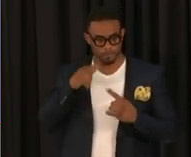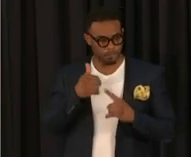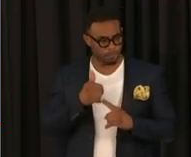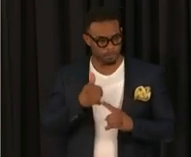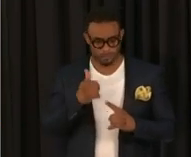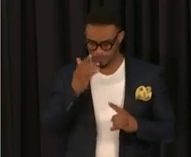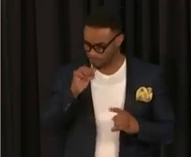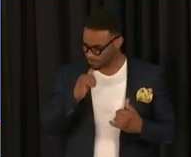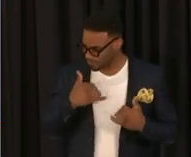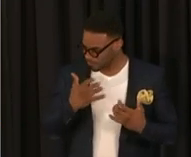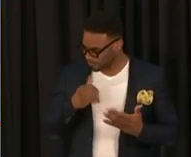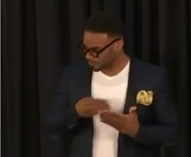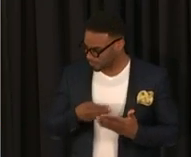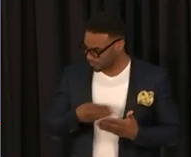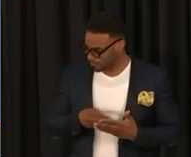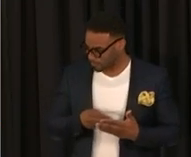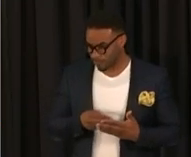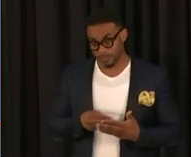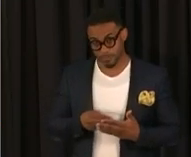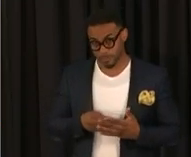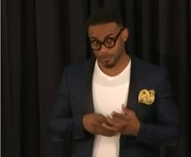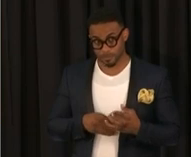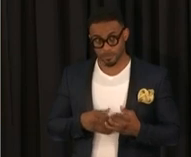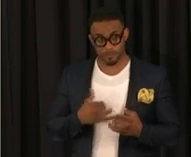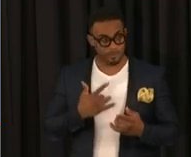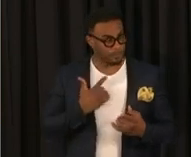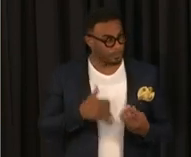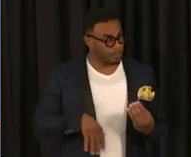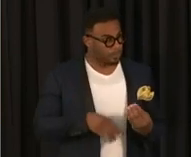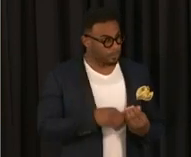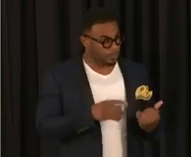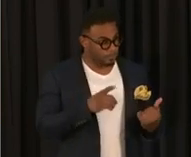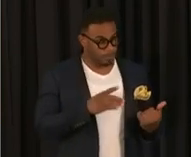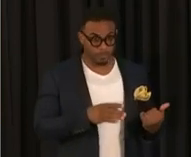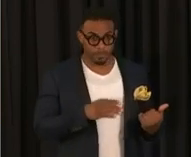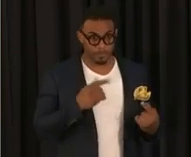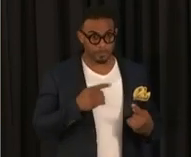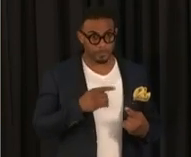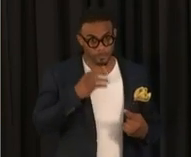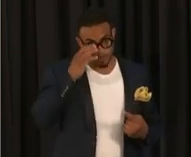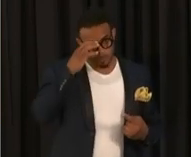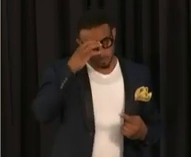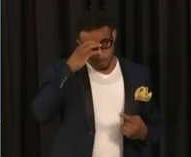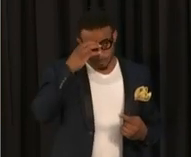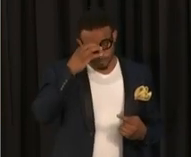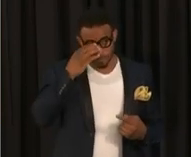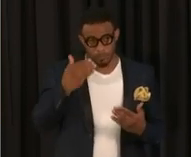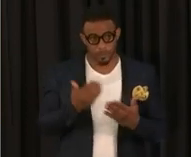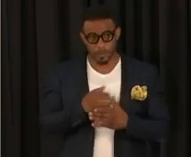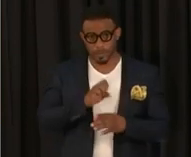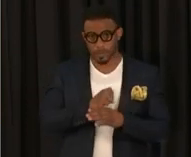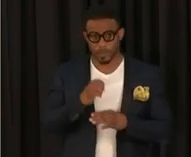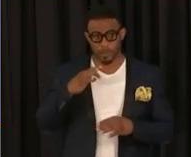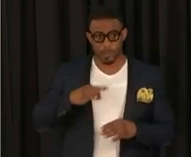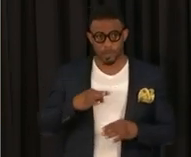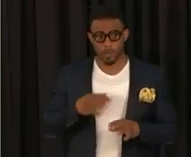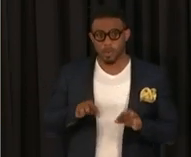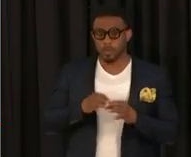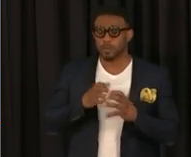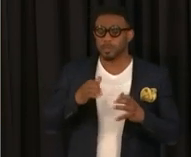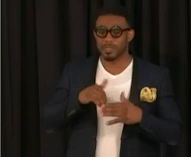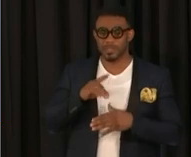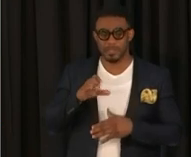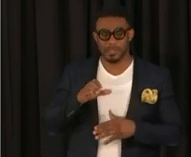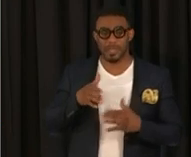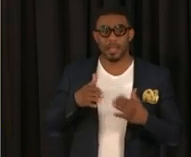to think to yourself, why don't I want that money? And I was just going to add to Director Wells' point, the renewable energy credits are worth so